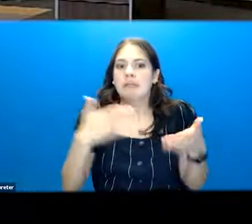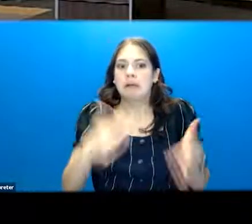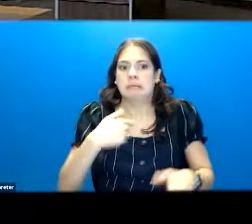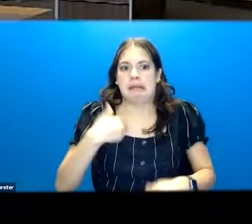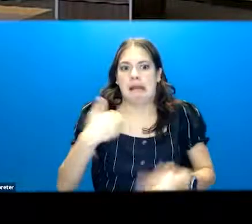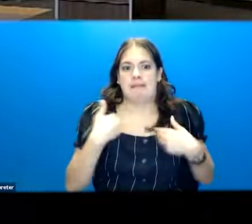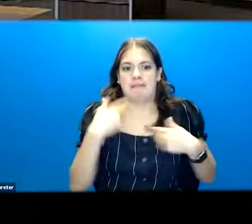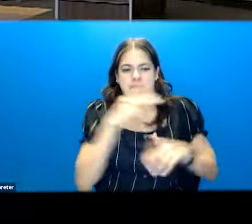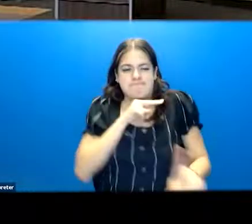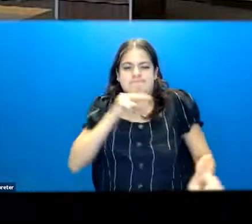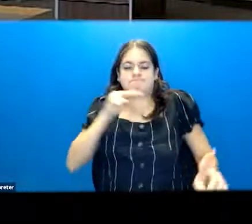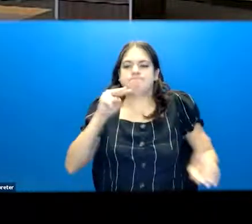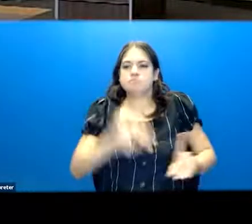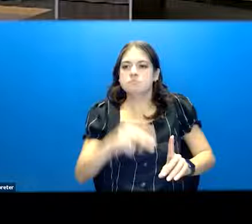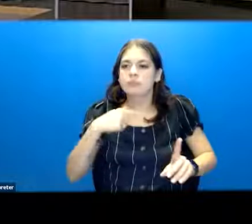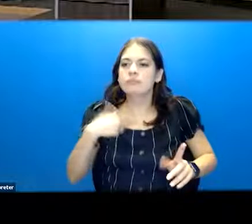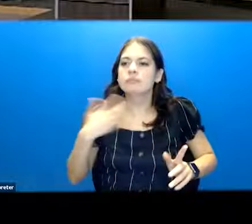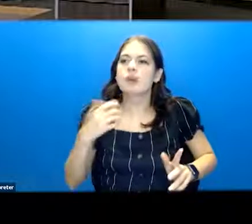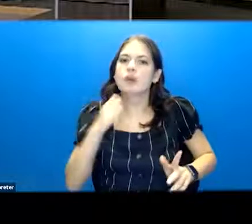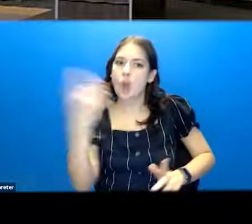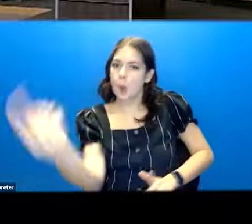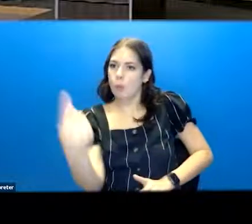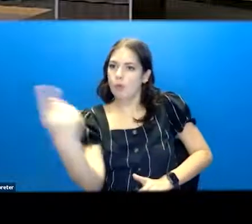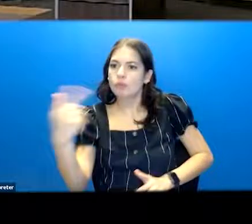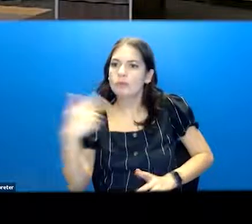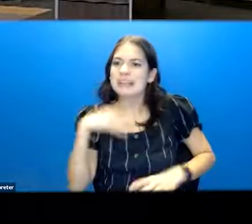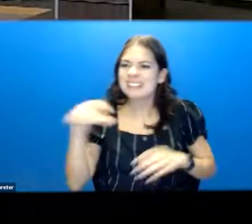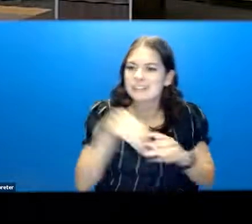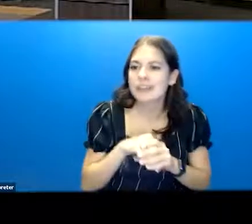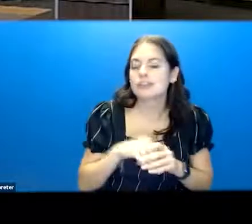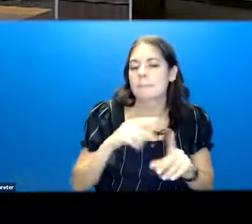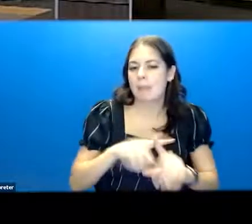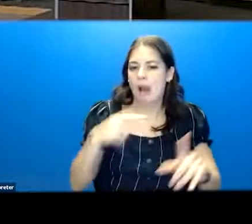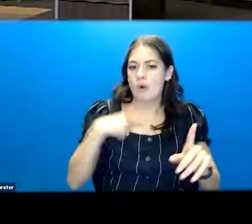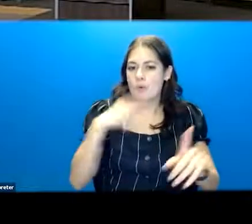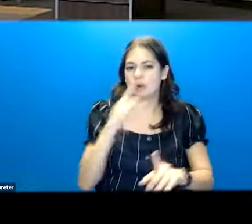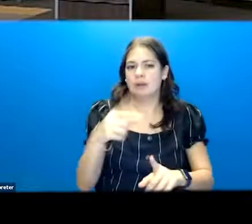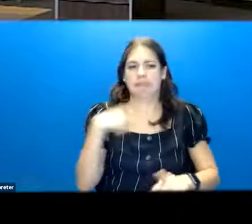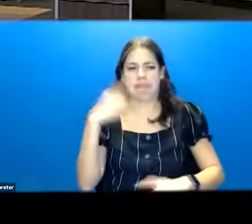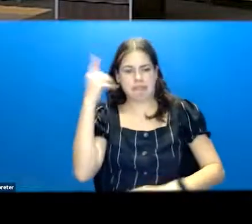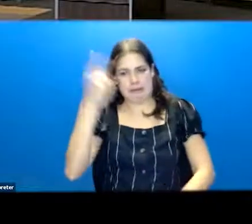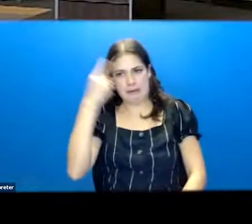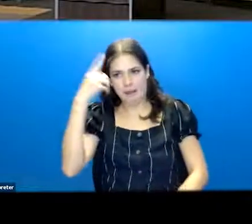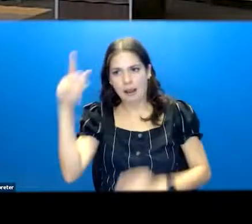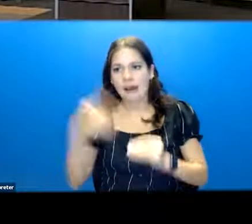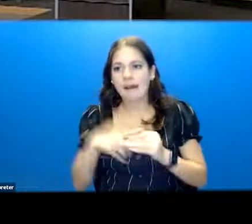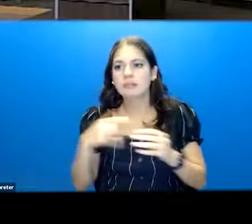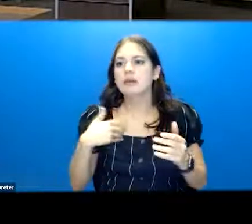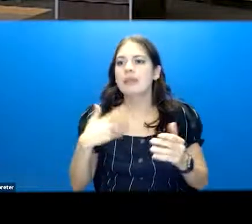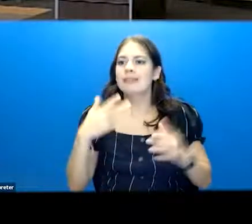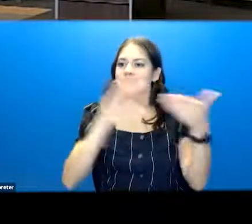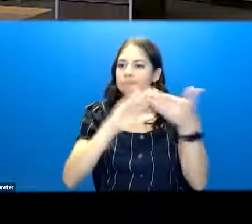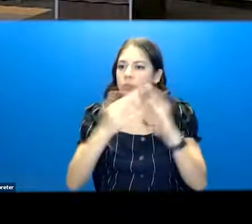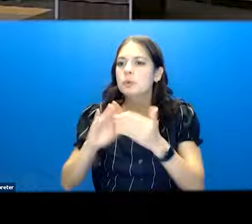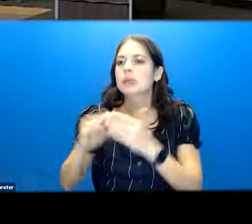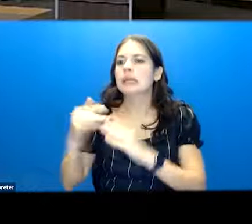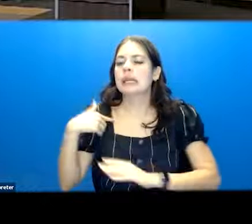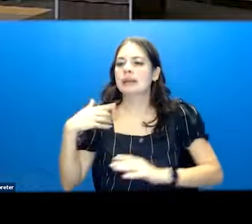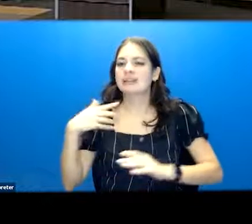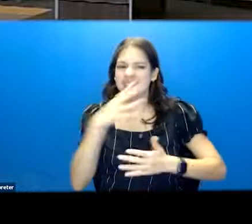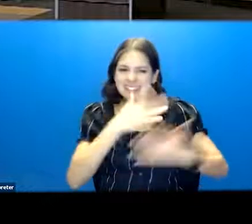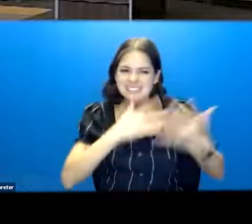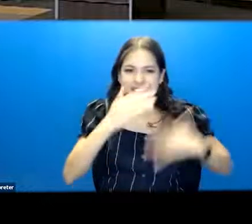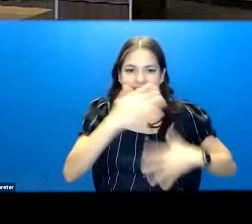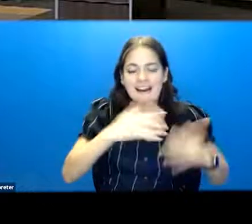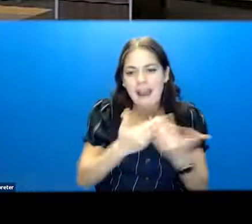have this perspective of thinking about not just the intervention itself, but really thinking about the community and society, and